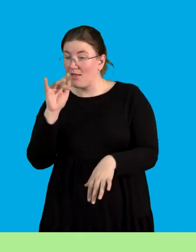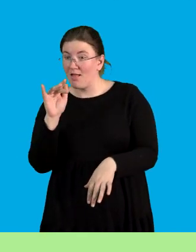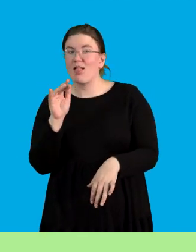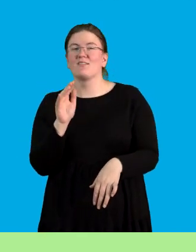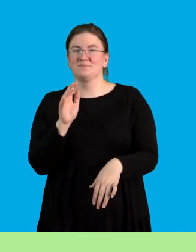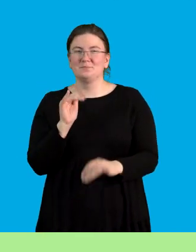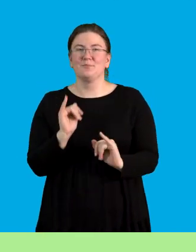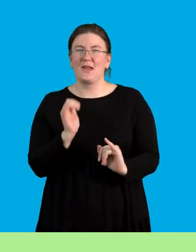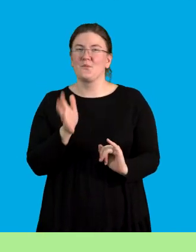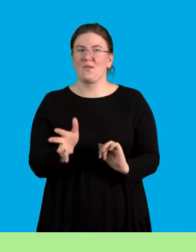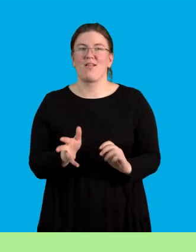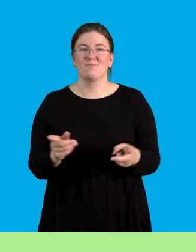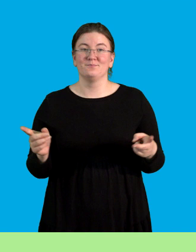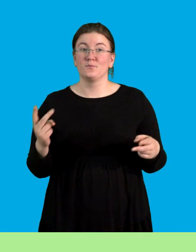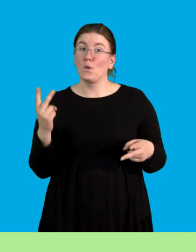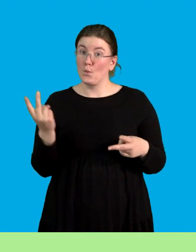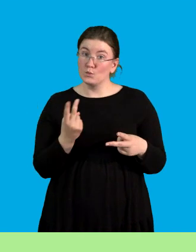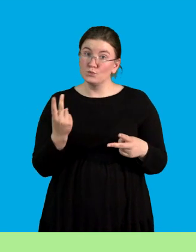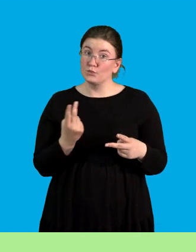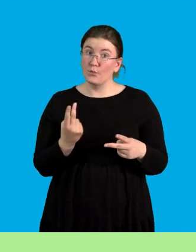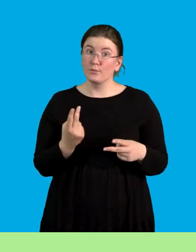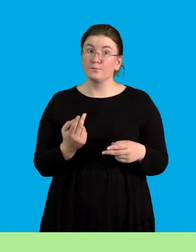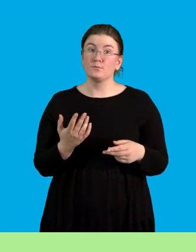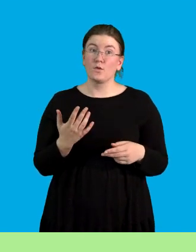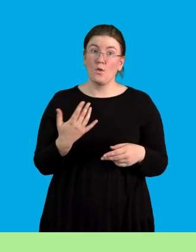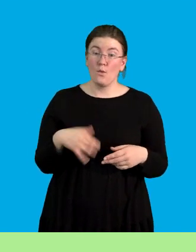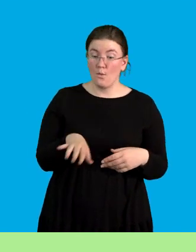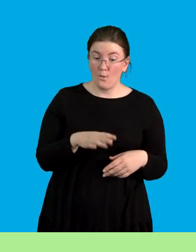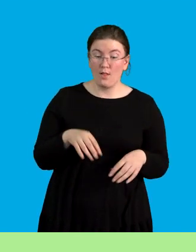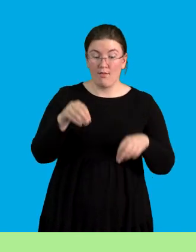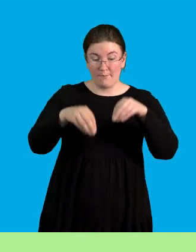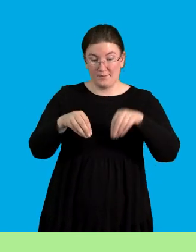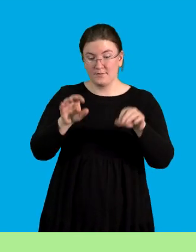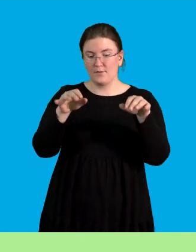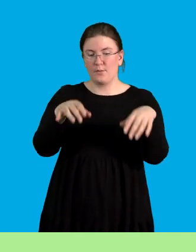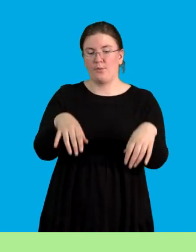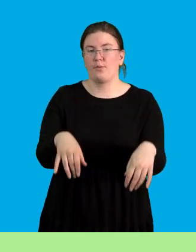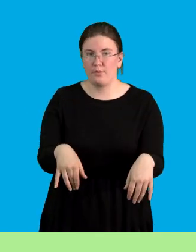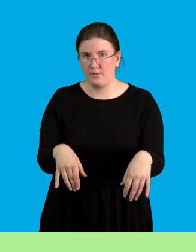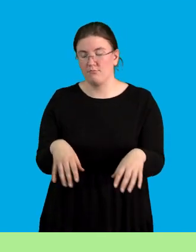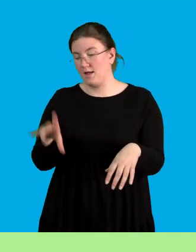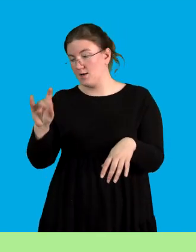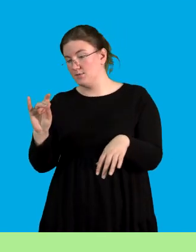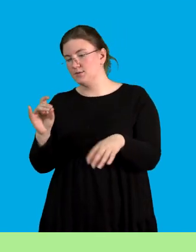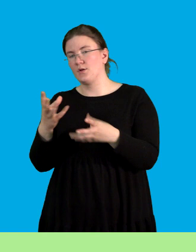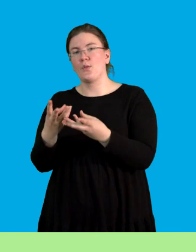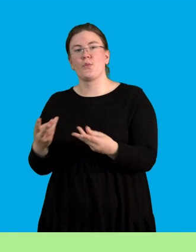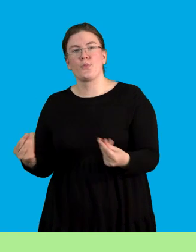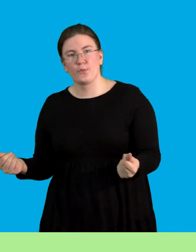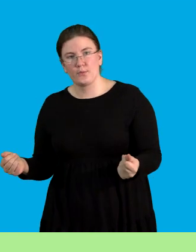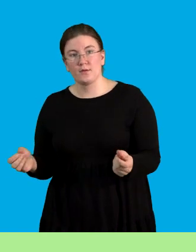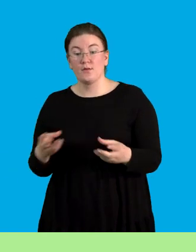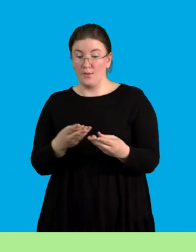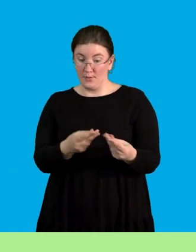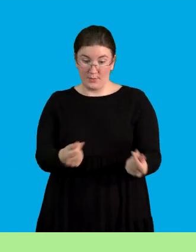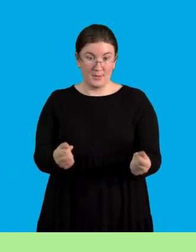You are also going to come across the following. If all dead plants and animals did not compose,